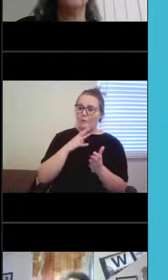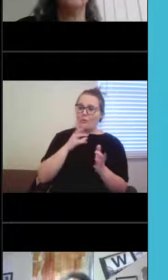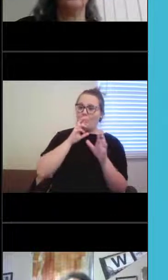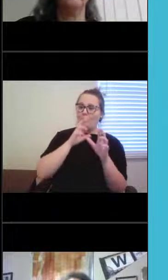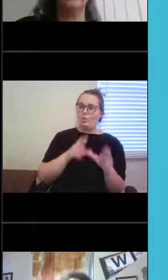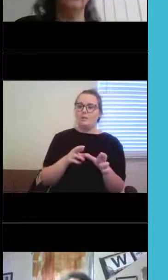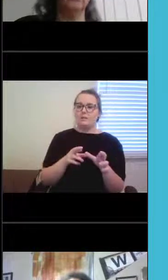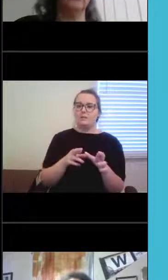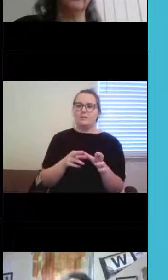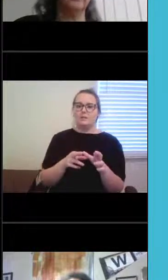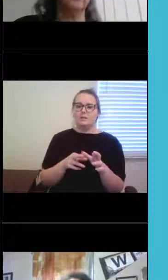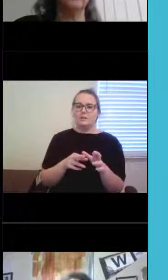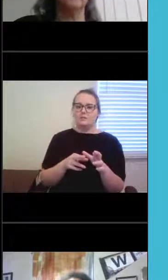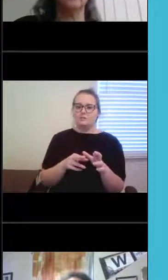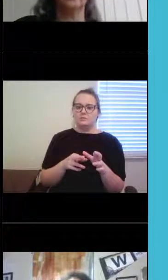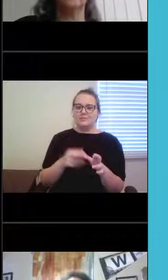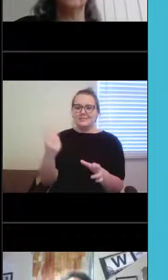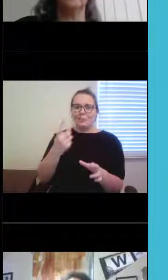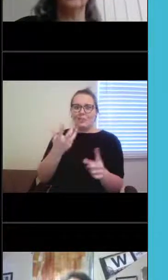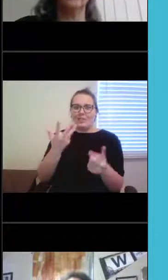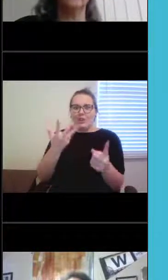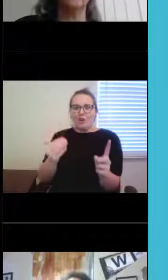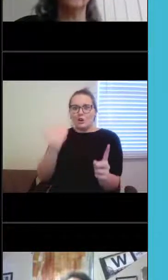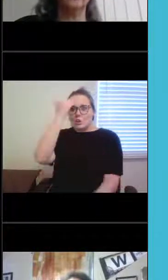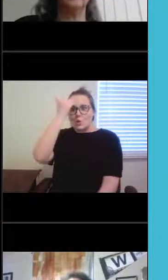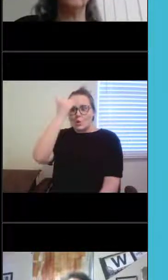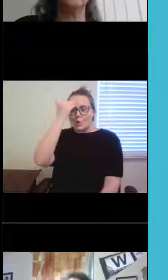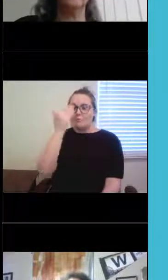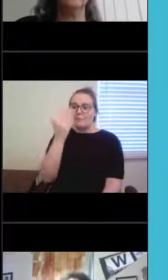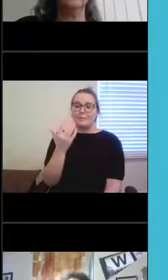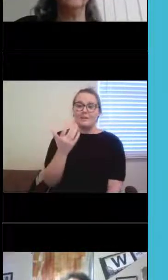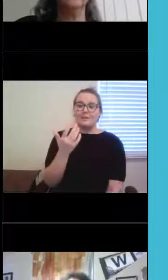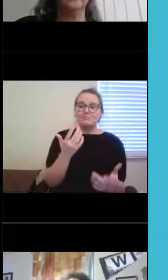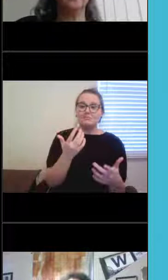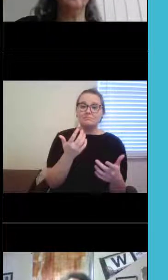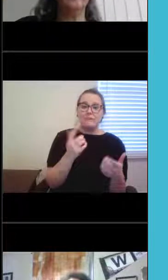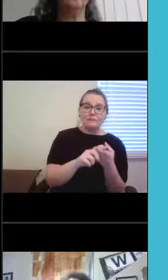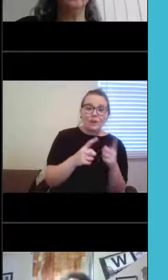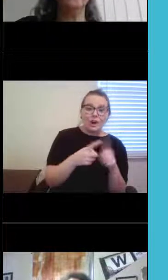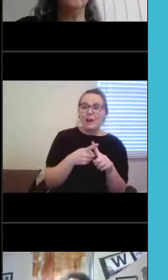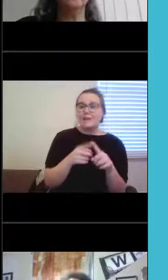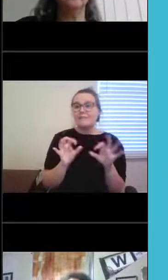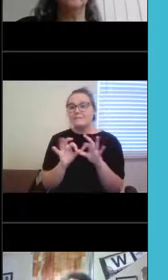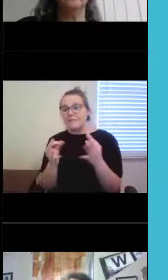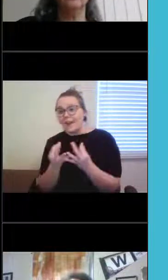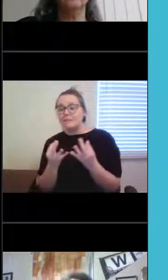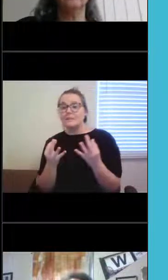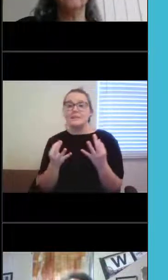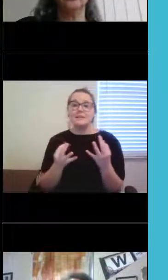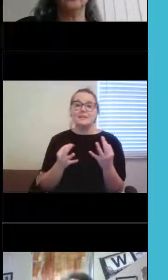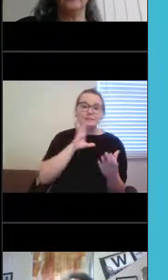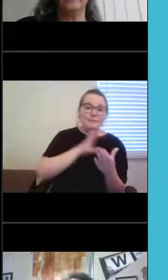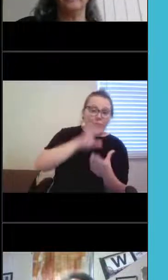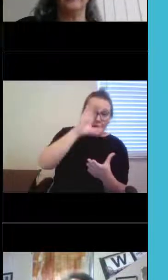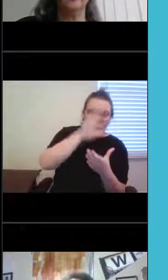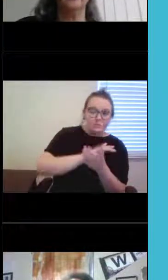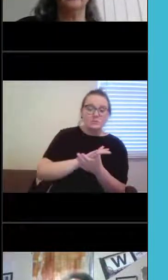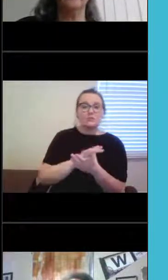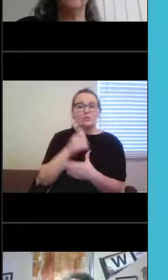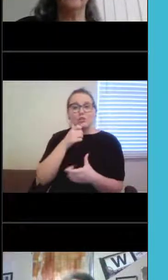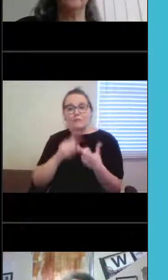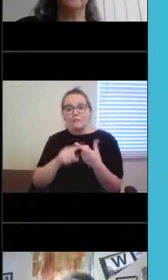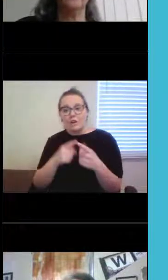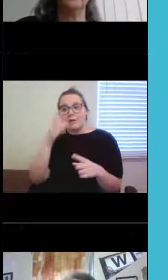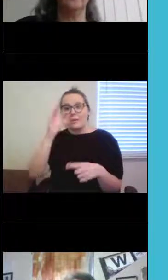with somebody that they knew, that it was an acquaintance, date, relative, or spouse. And most of these incidents, just over half,